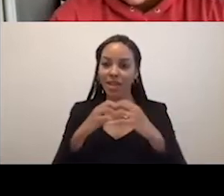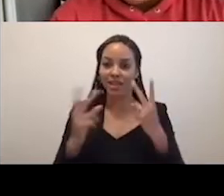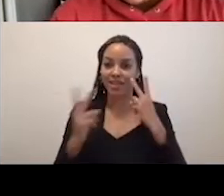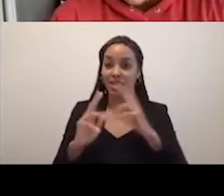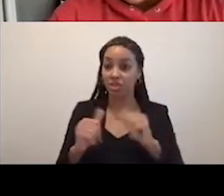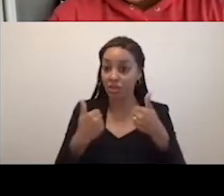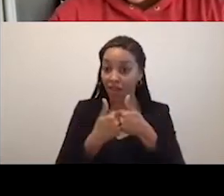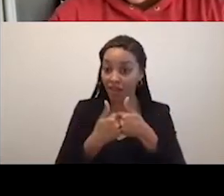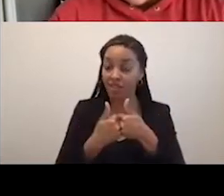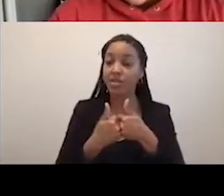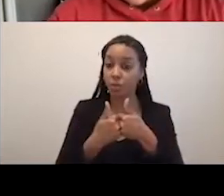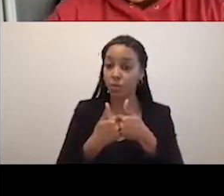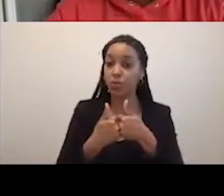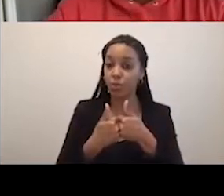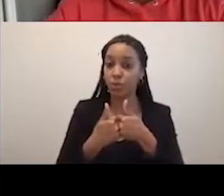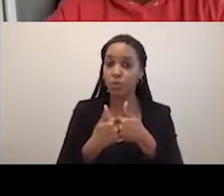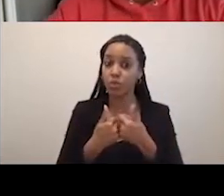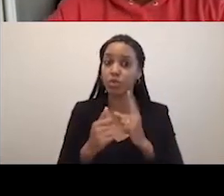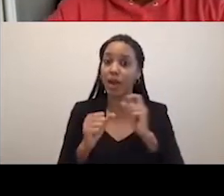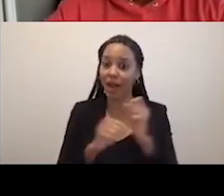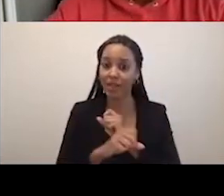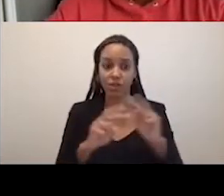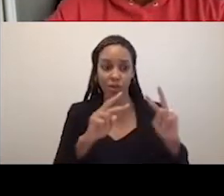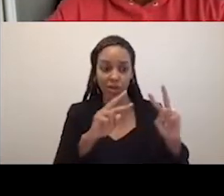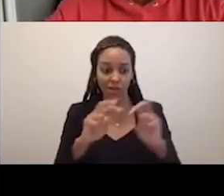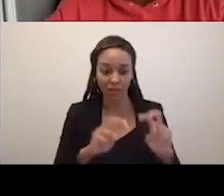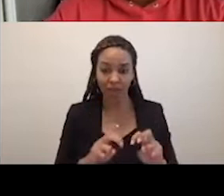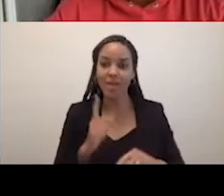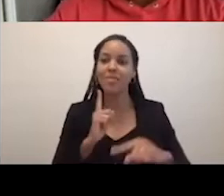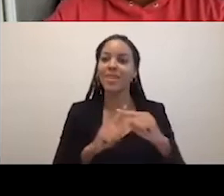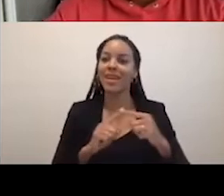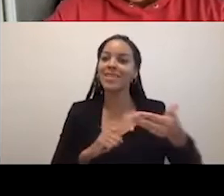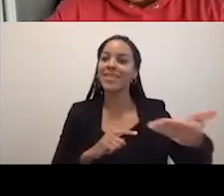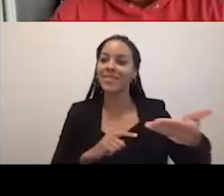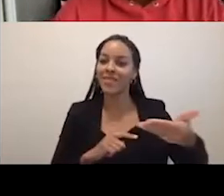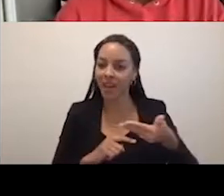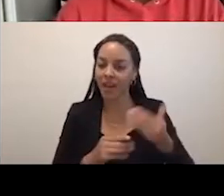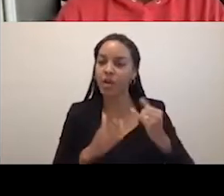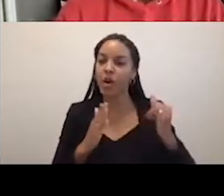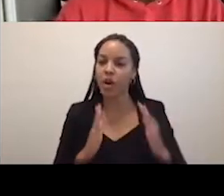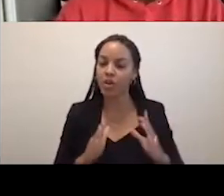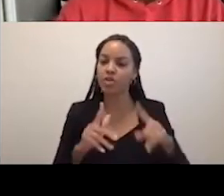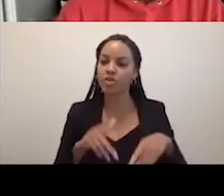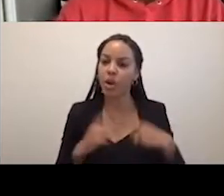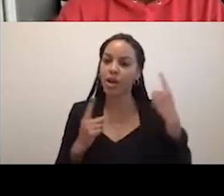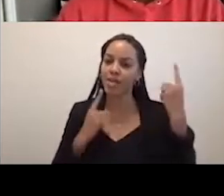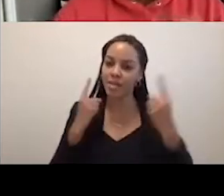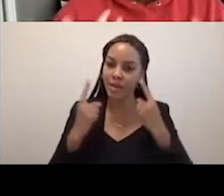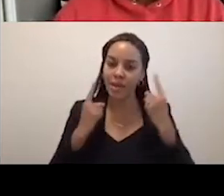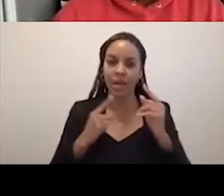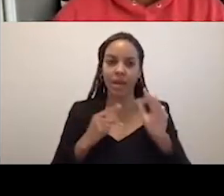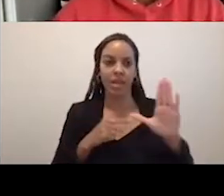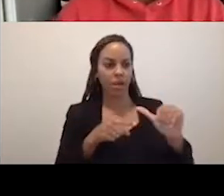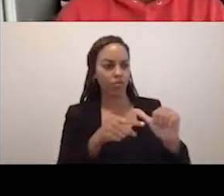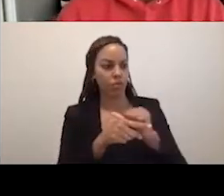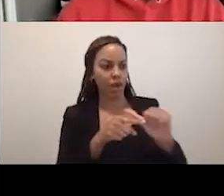dilemmas to investigate and to invite artists to think about what their practice would be like, what